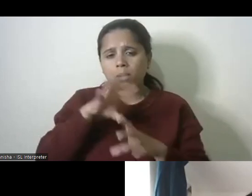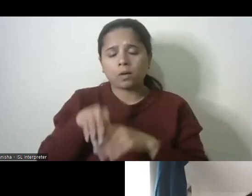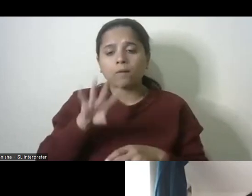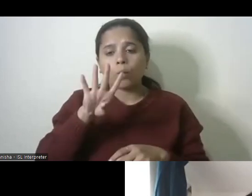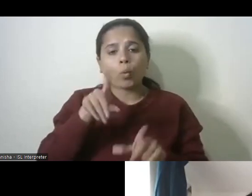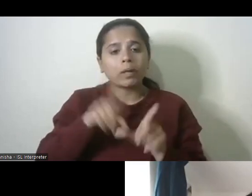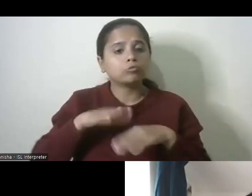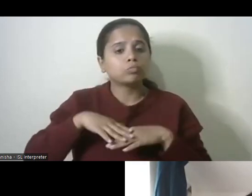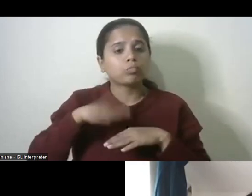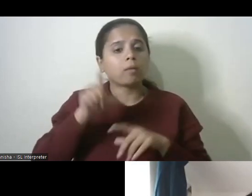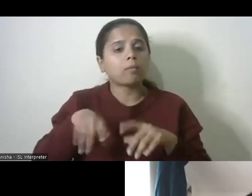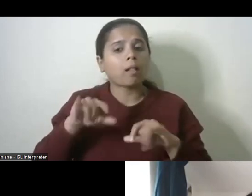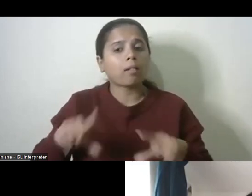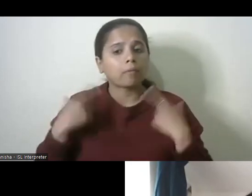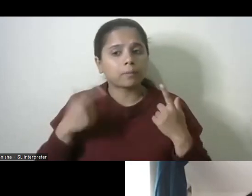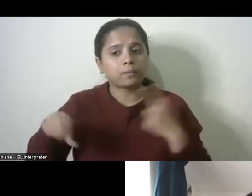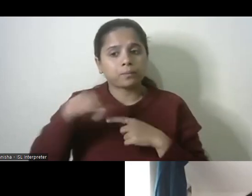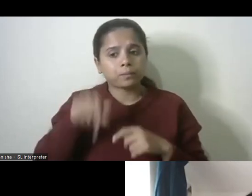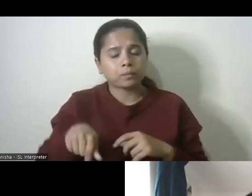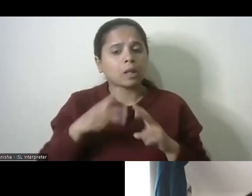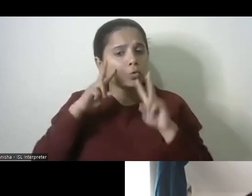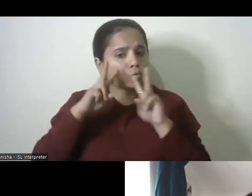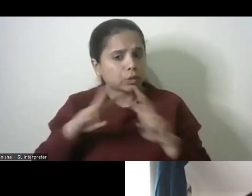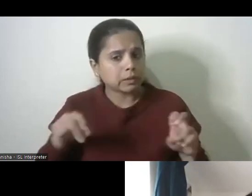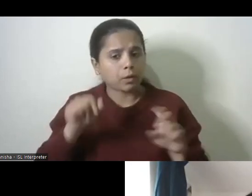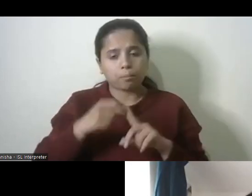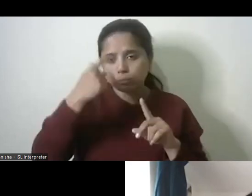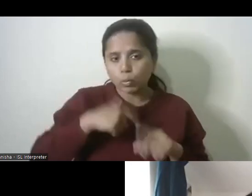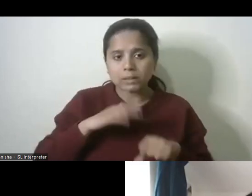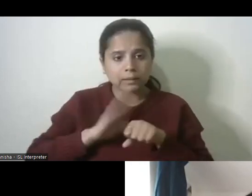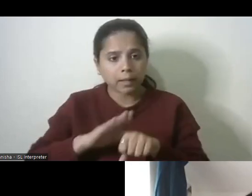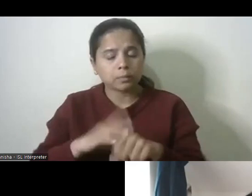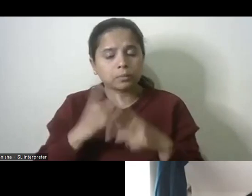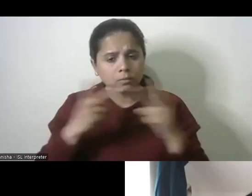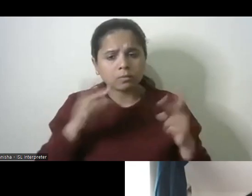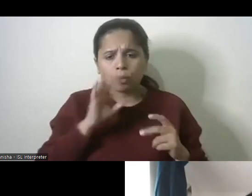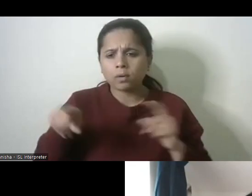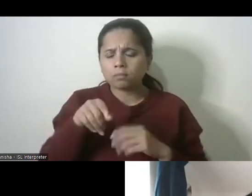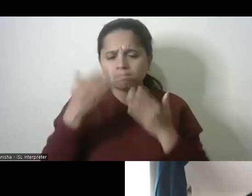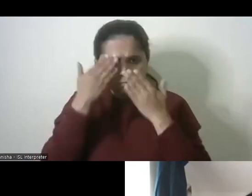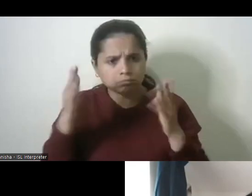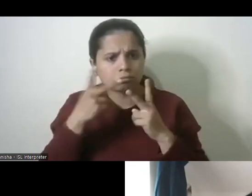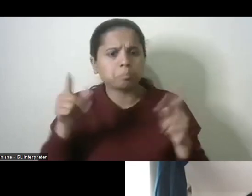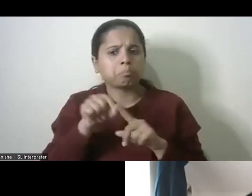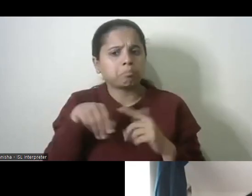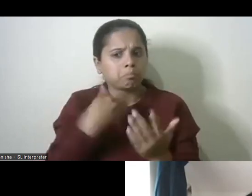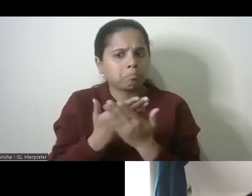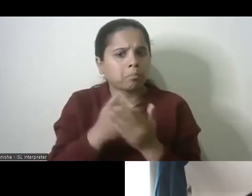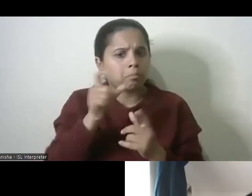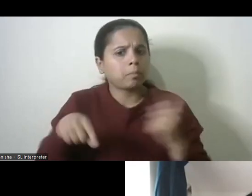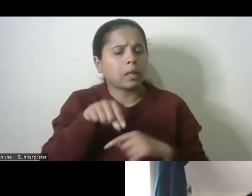4 years. This ethnographic research and her personal experience of living as a participant observer among